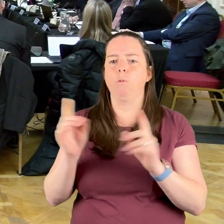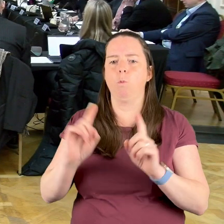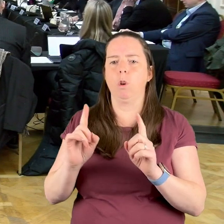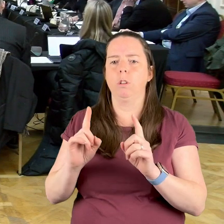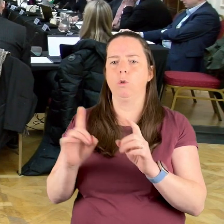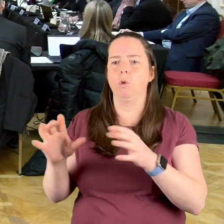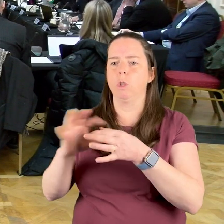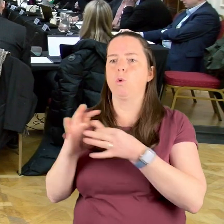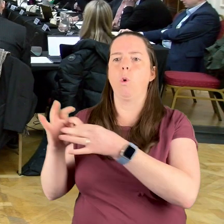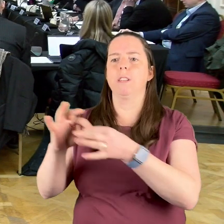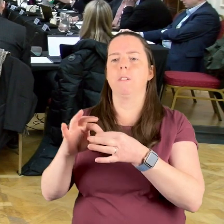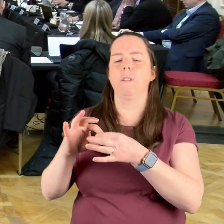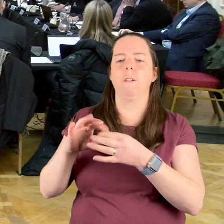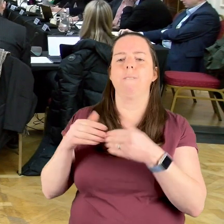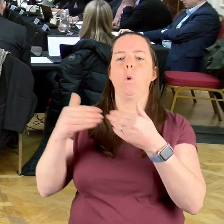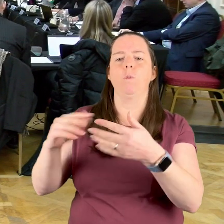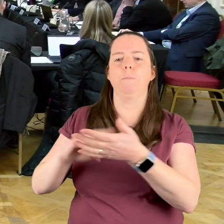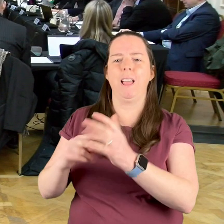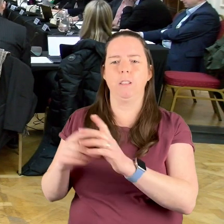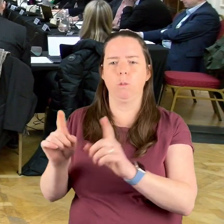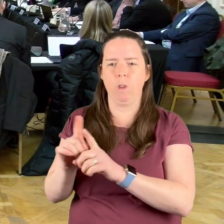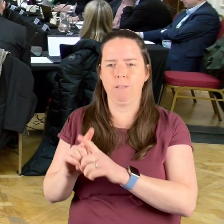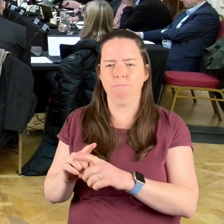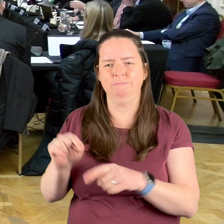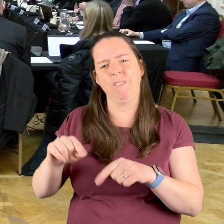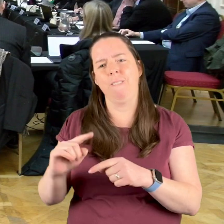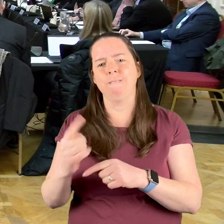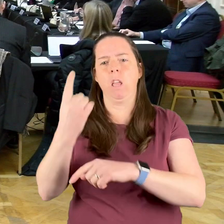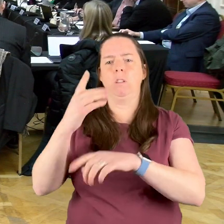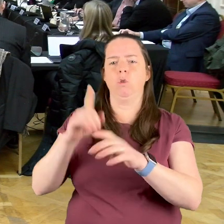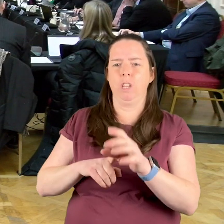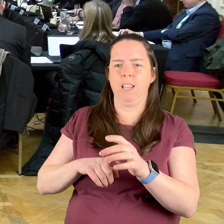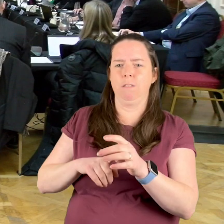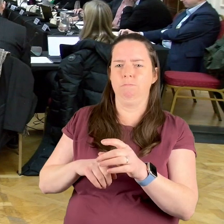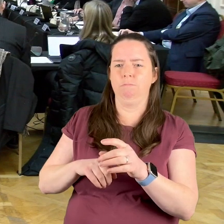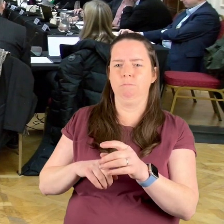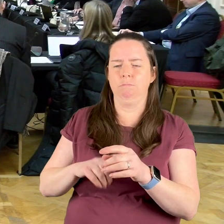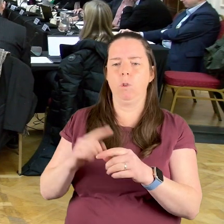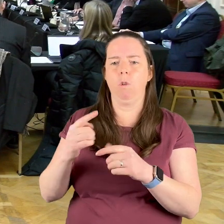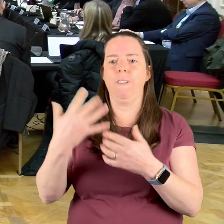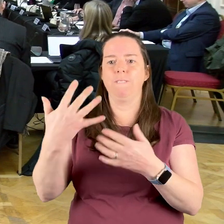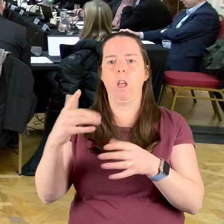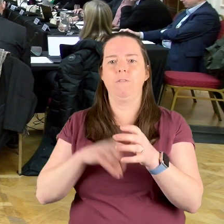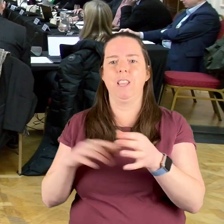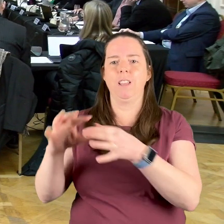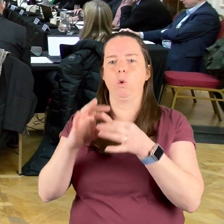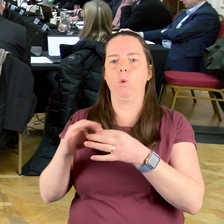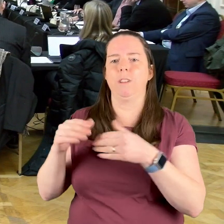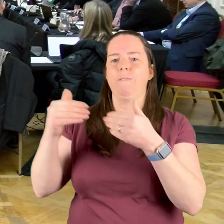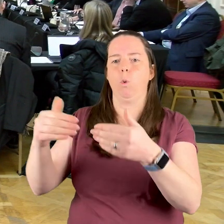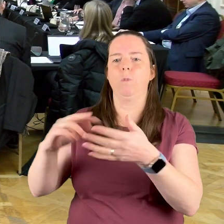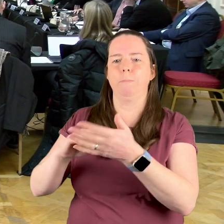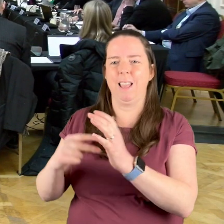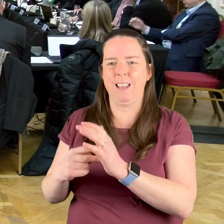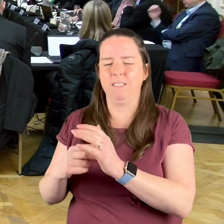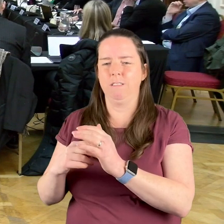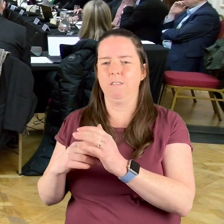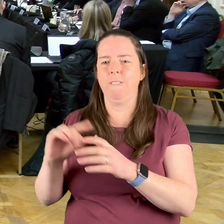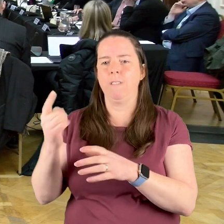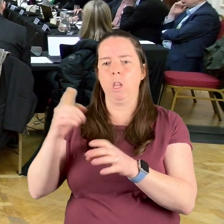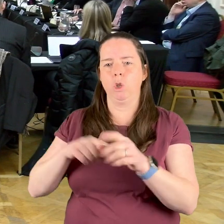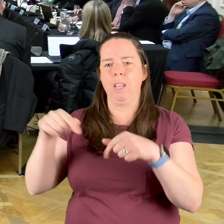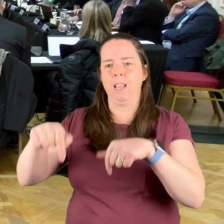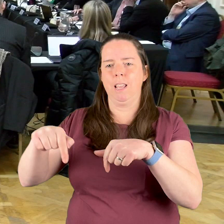well. This is really the first year, 23-24 will be the first year of the five-year joint forward plan. So there's a link between the sort of operational